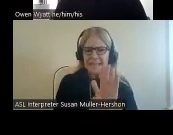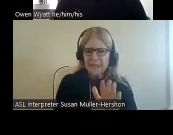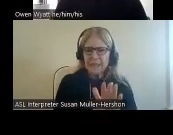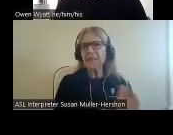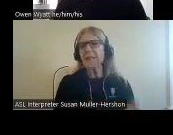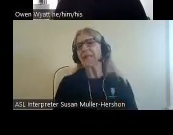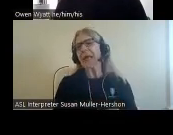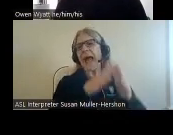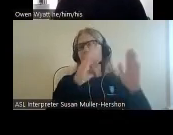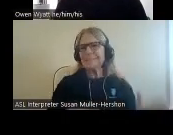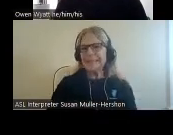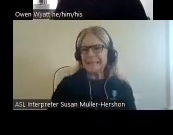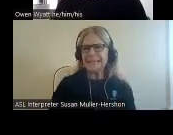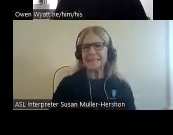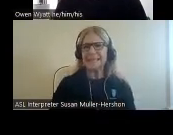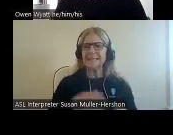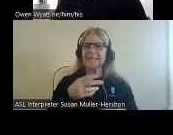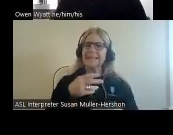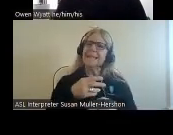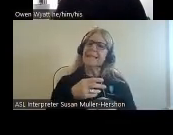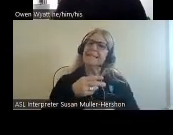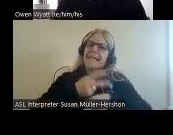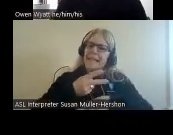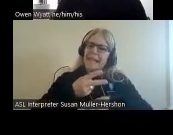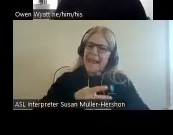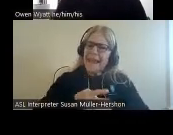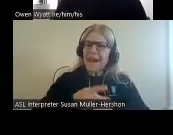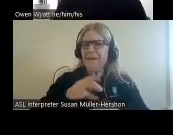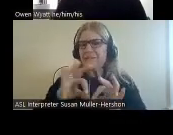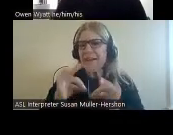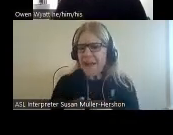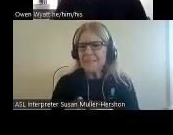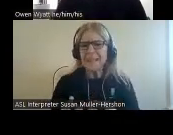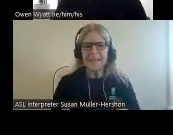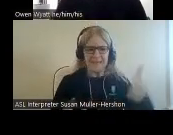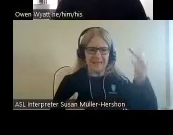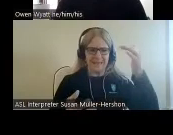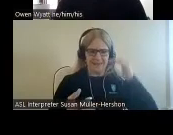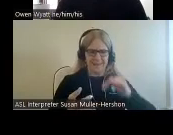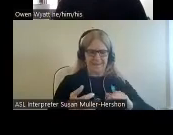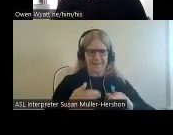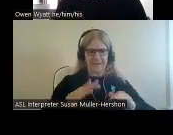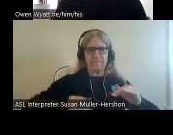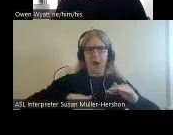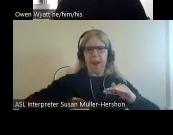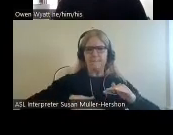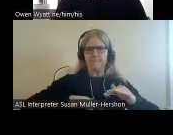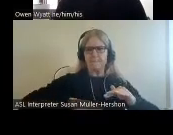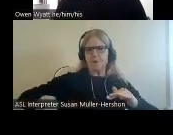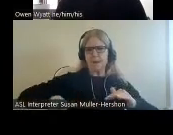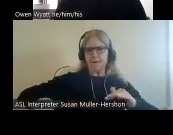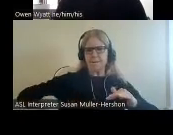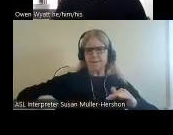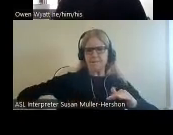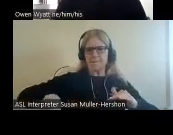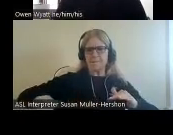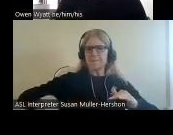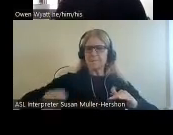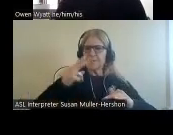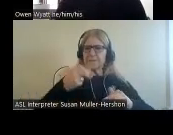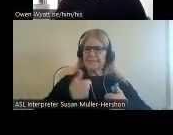housing, caregiving, family. You'll notice down at the bottom right, there are